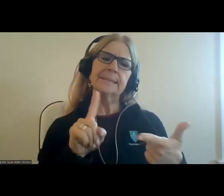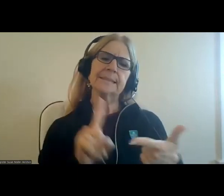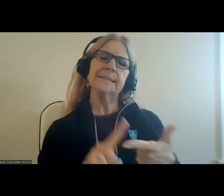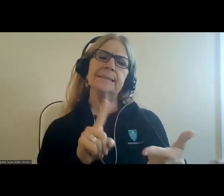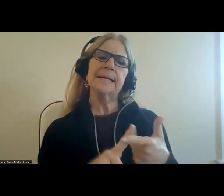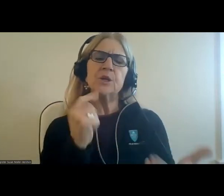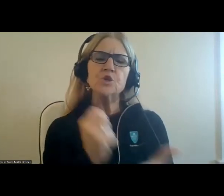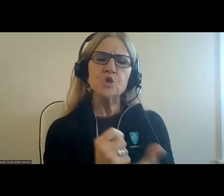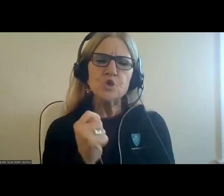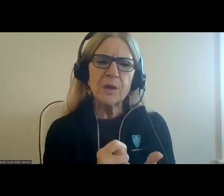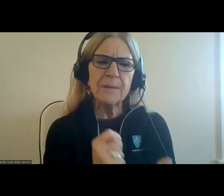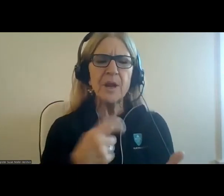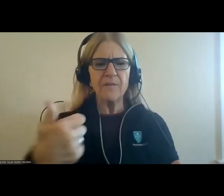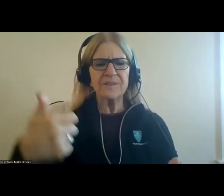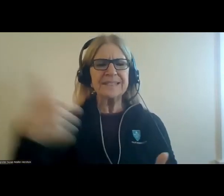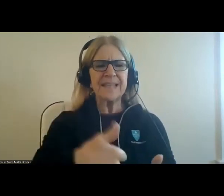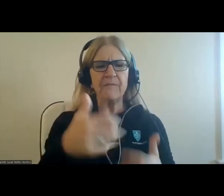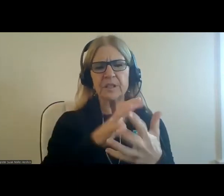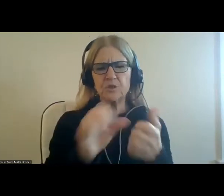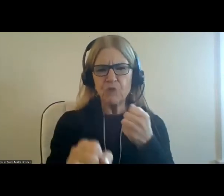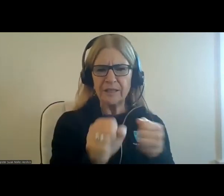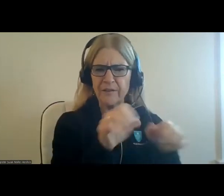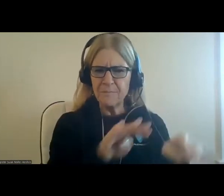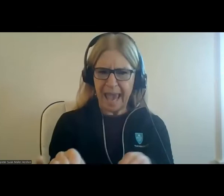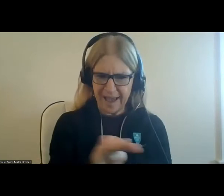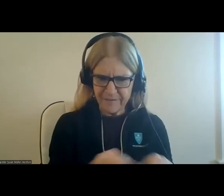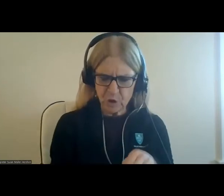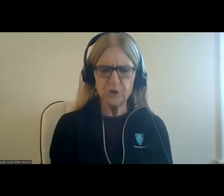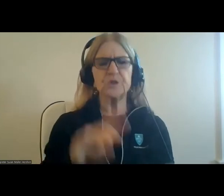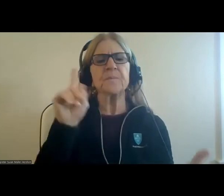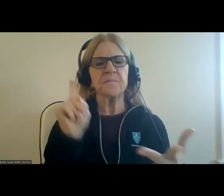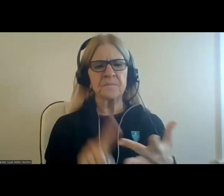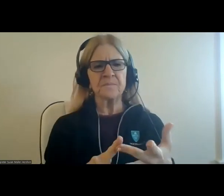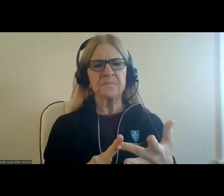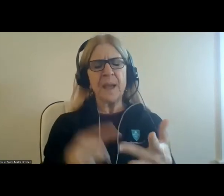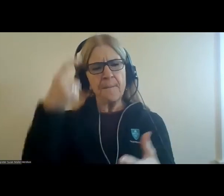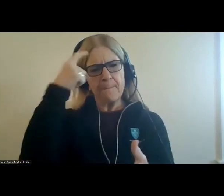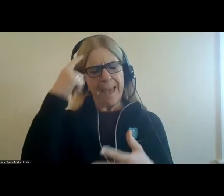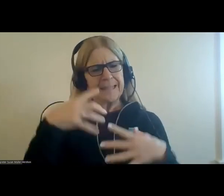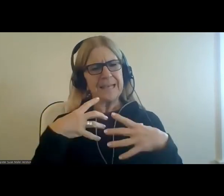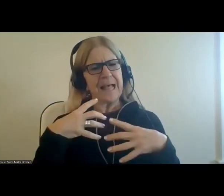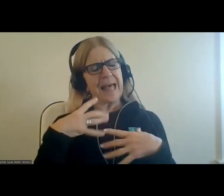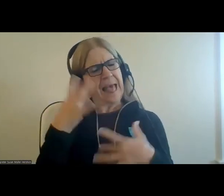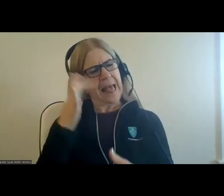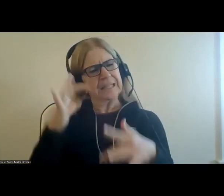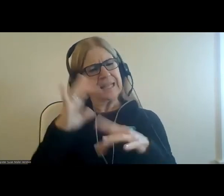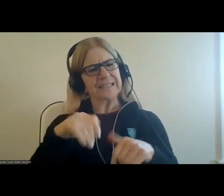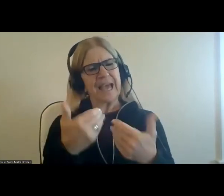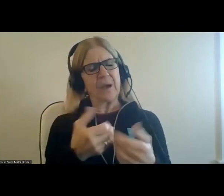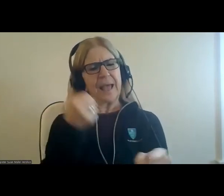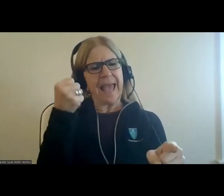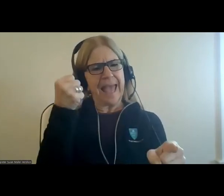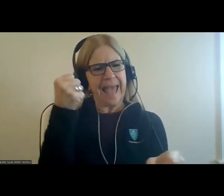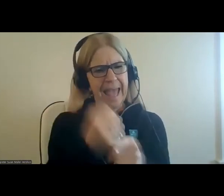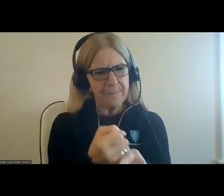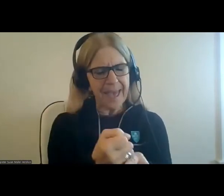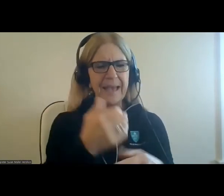treatment of self-destructive behaviors, and the impact of mental illness on physical morbidity and